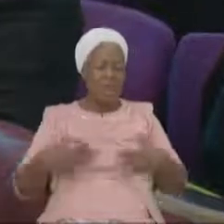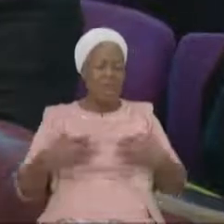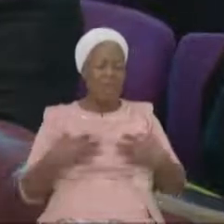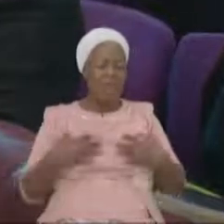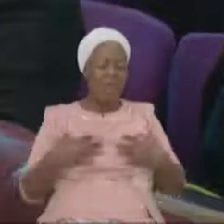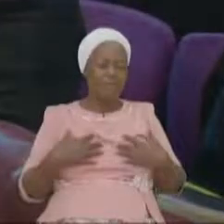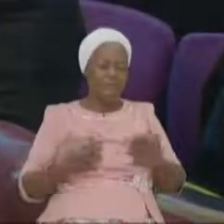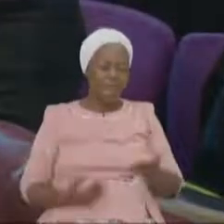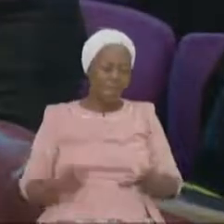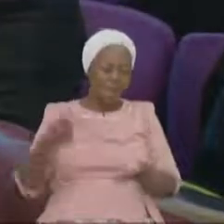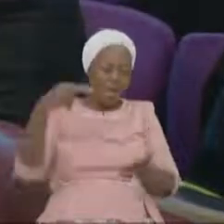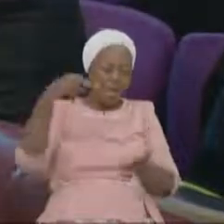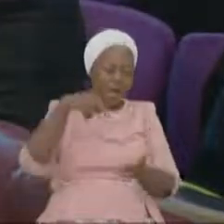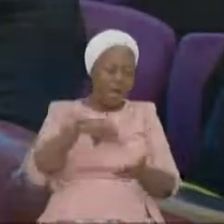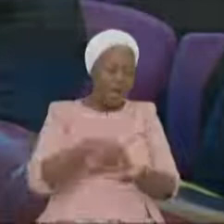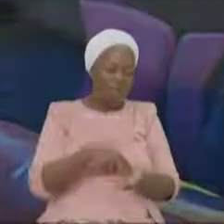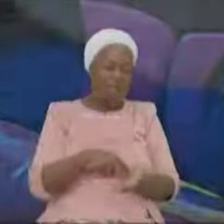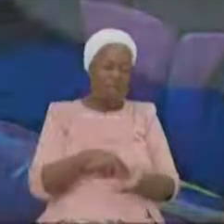rise up,